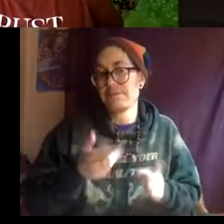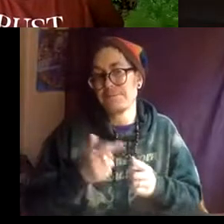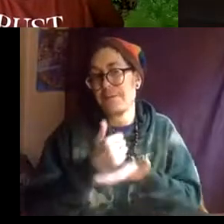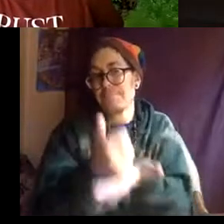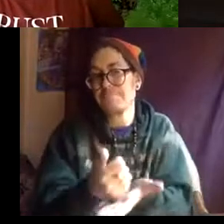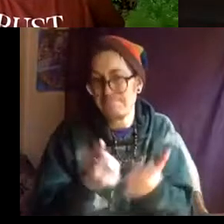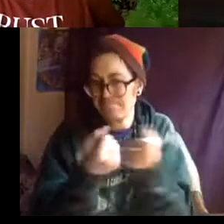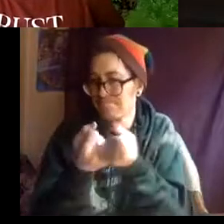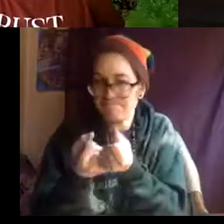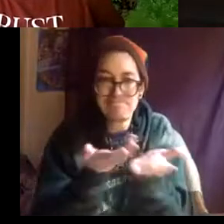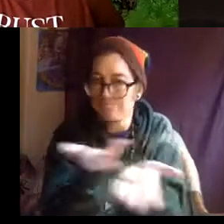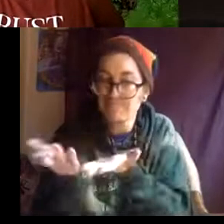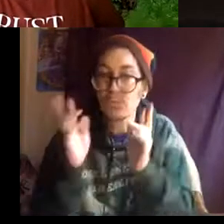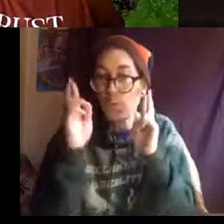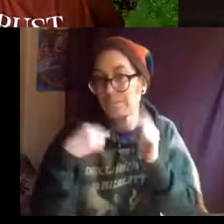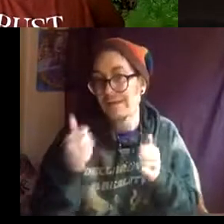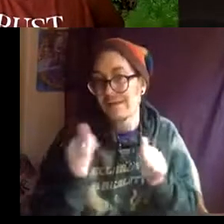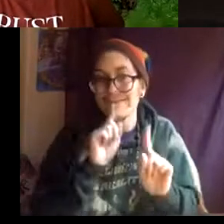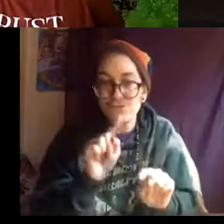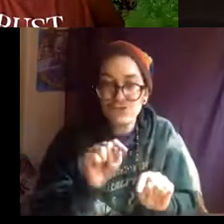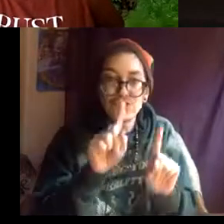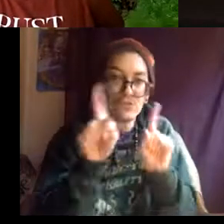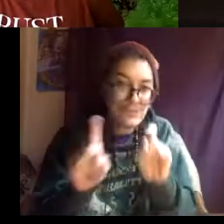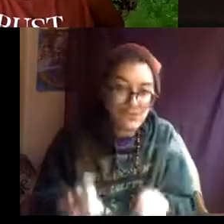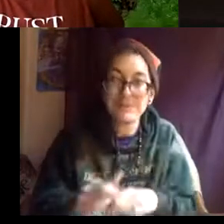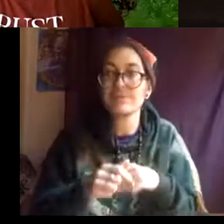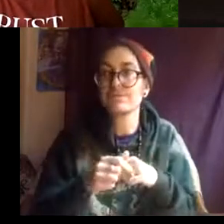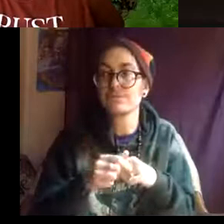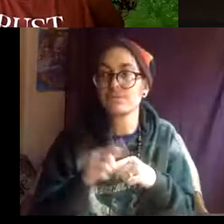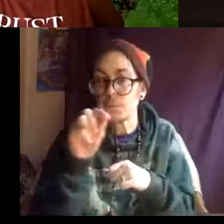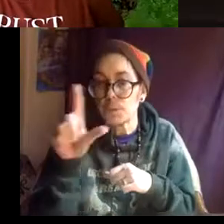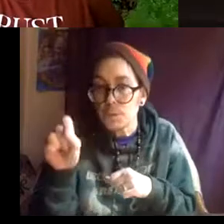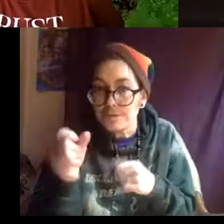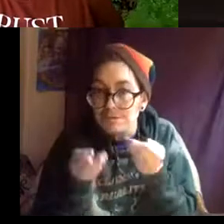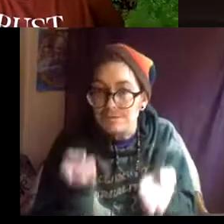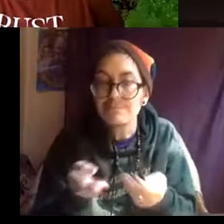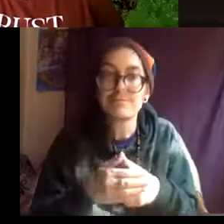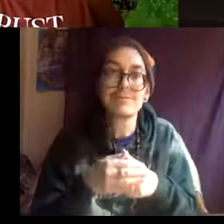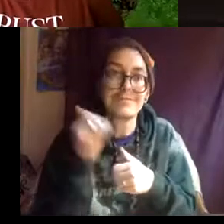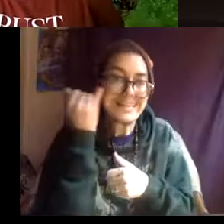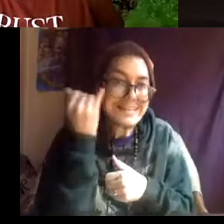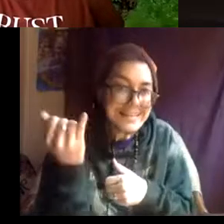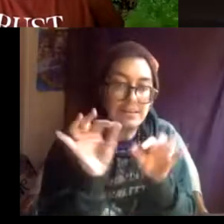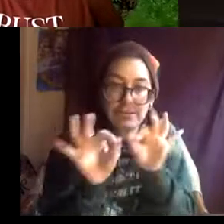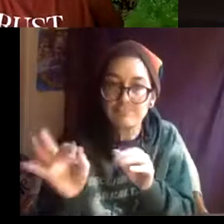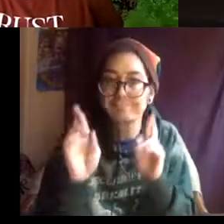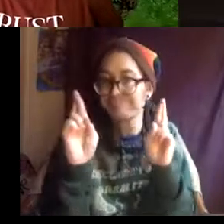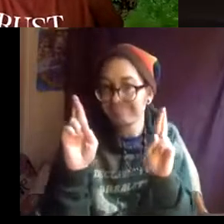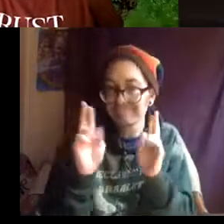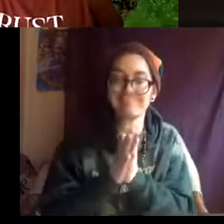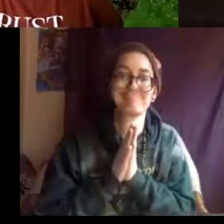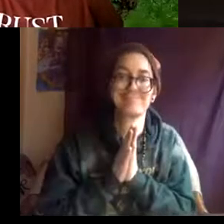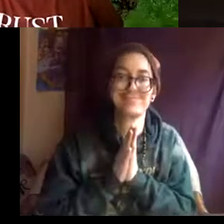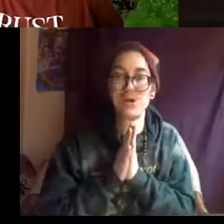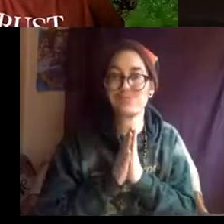kind of shine the mirror for you. And I think that's kind of what we do, is we kind of hold up that mirror gently to help people to see where these